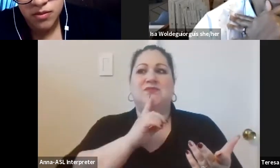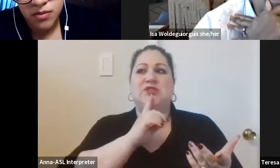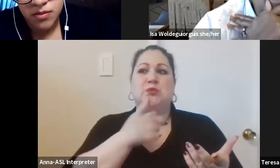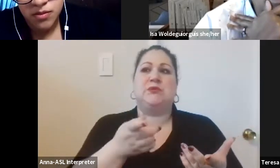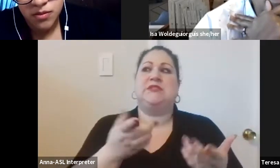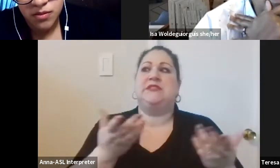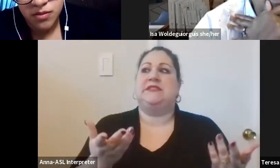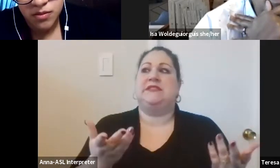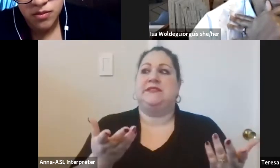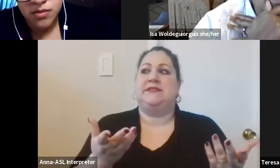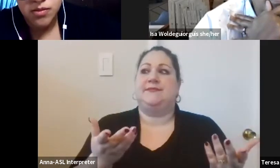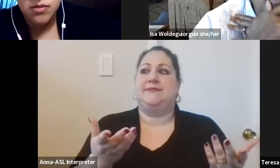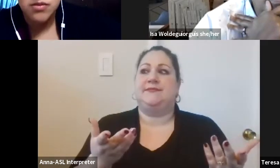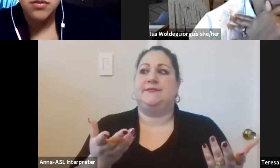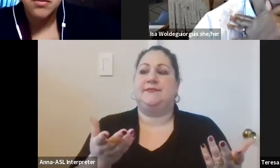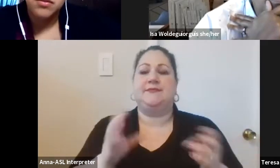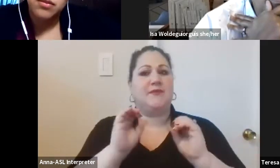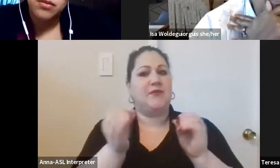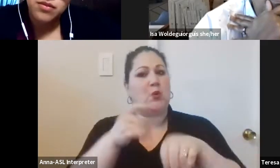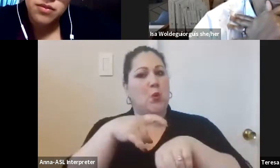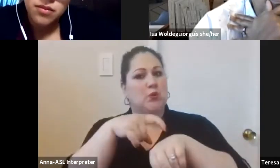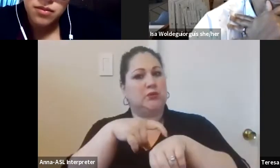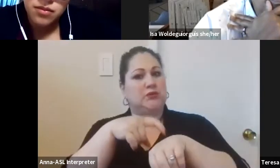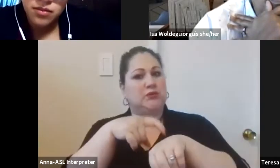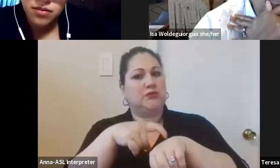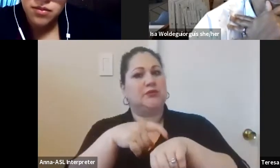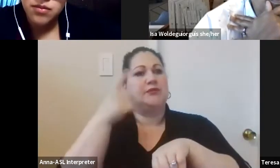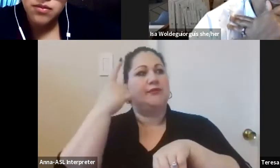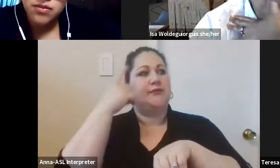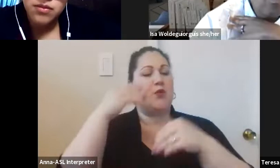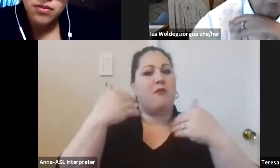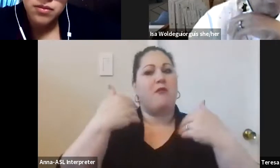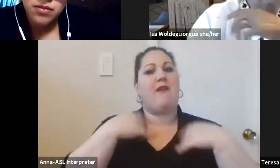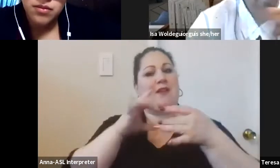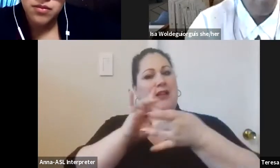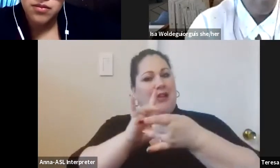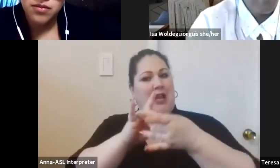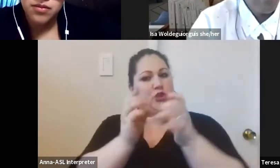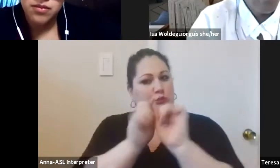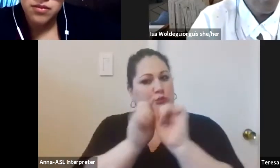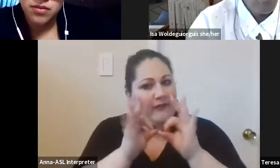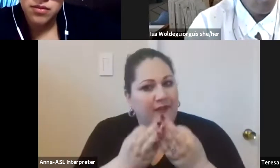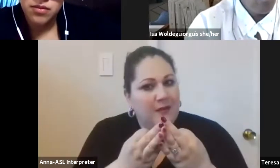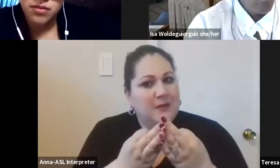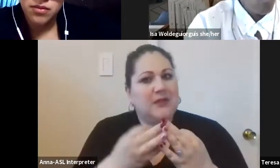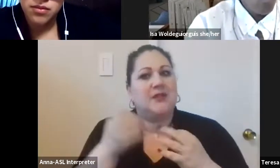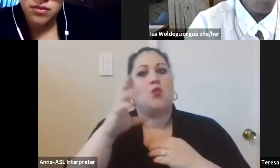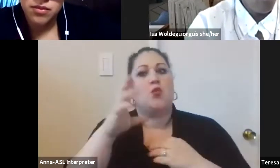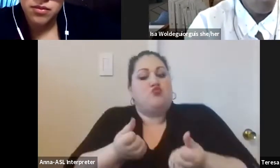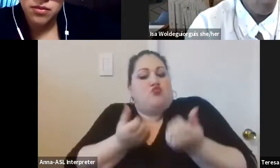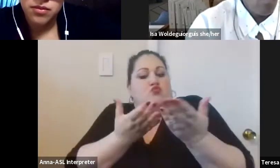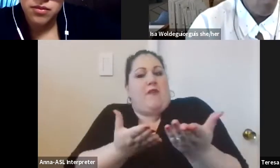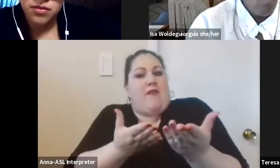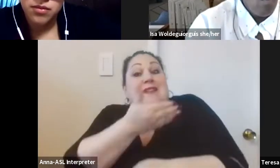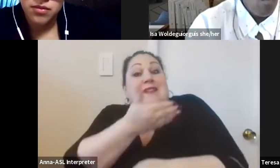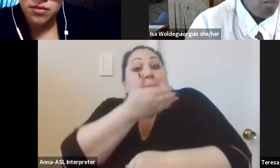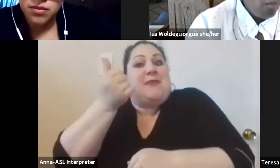to really try to have a connection with family, or to provide what is best for the